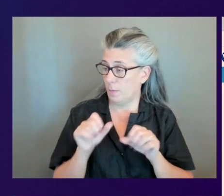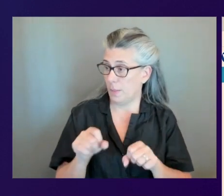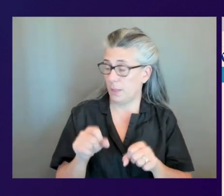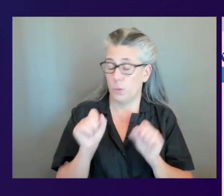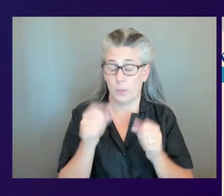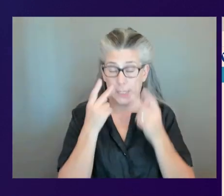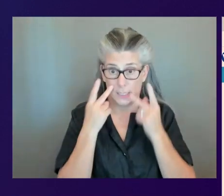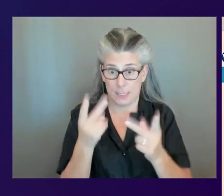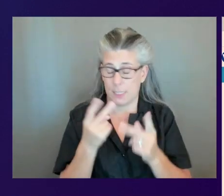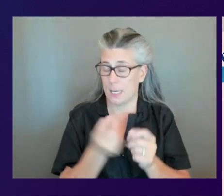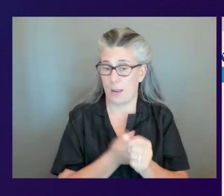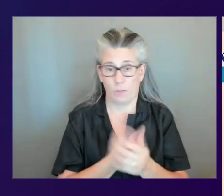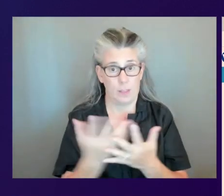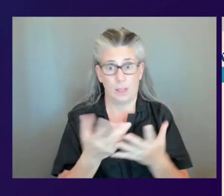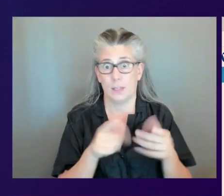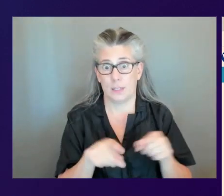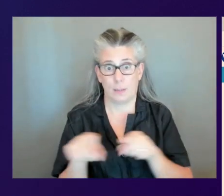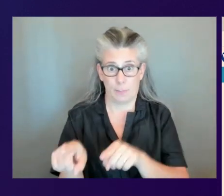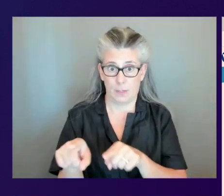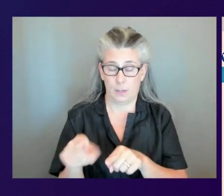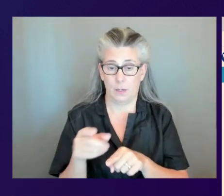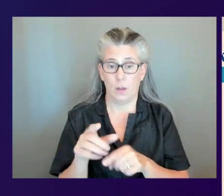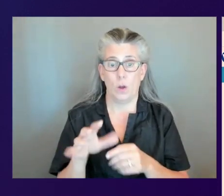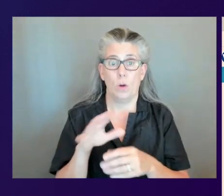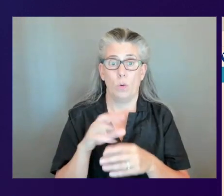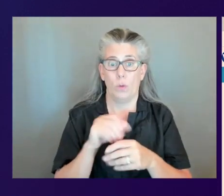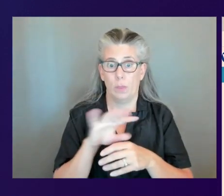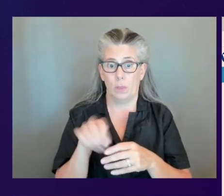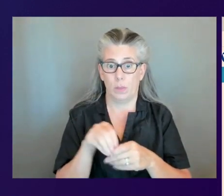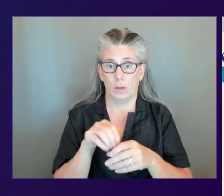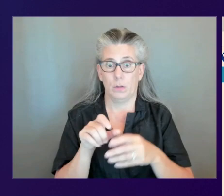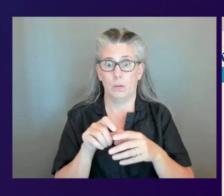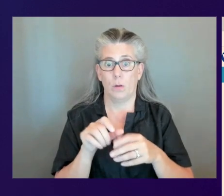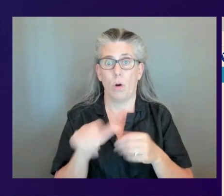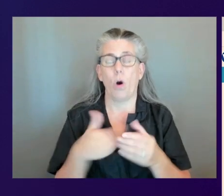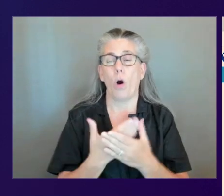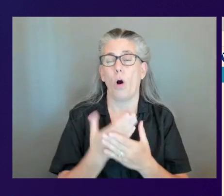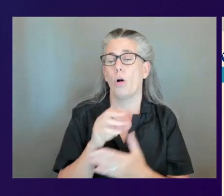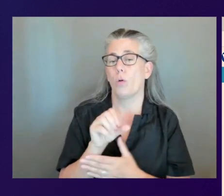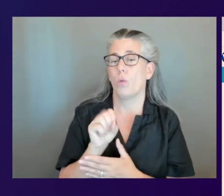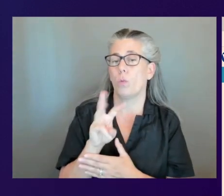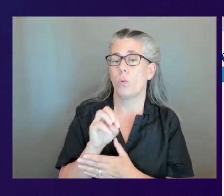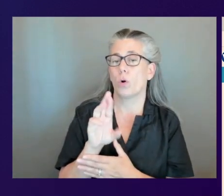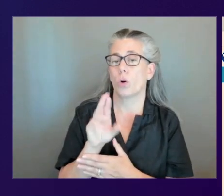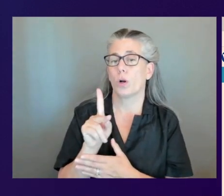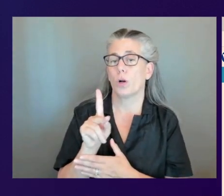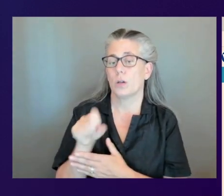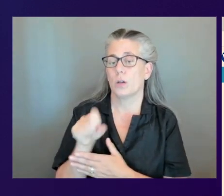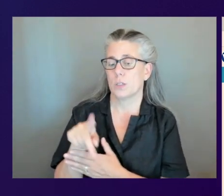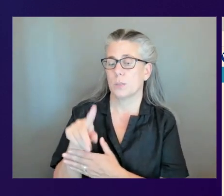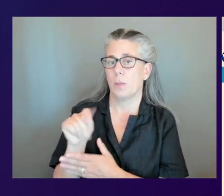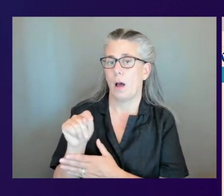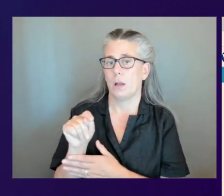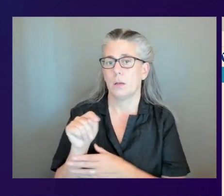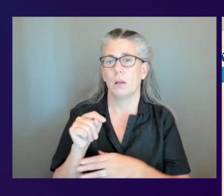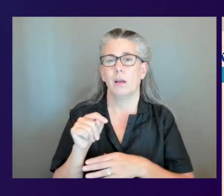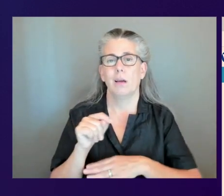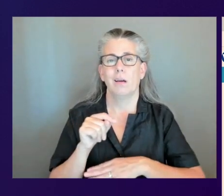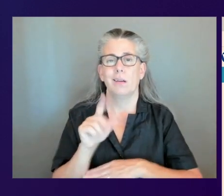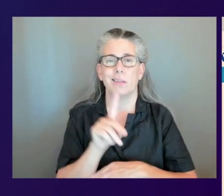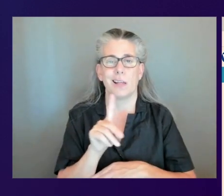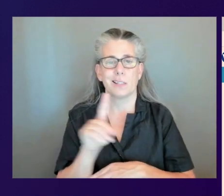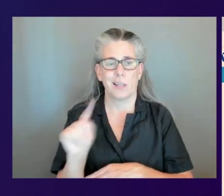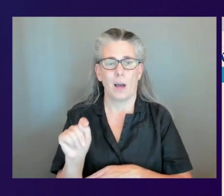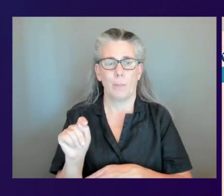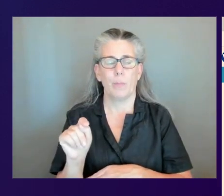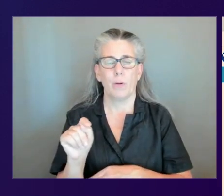on within all of our Workspot instance or Workspot desktops, and you can see not only the messages that are coming